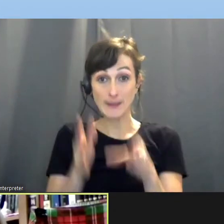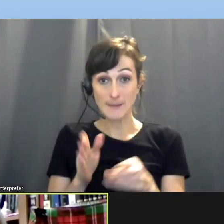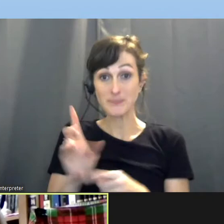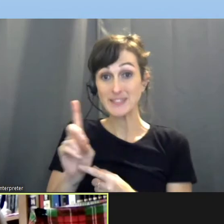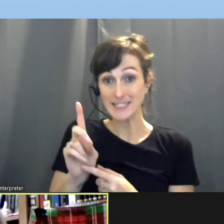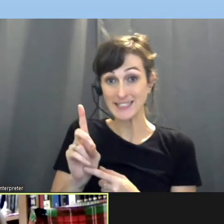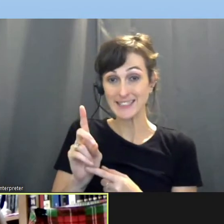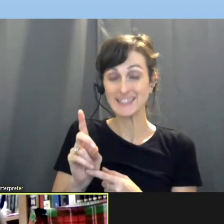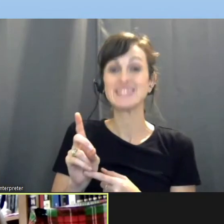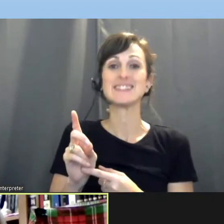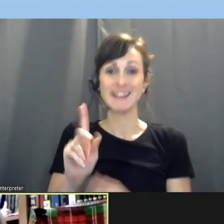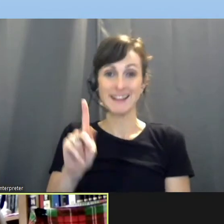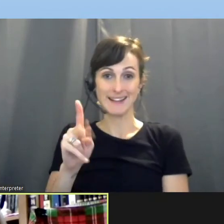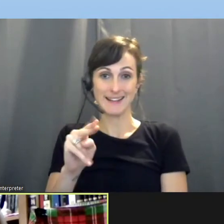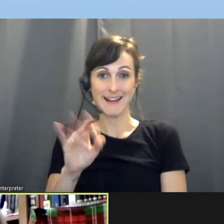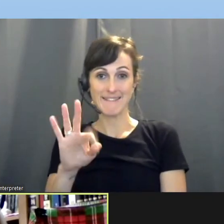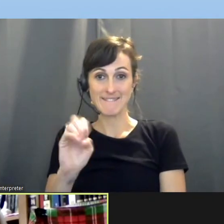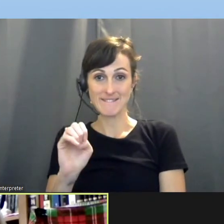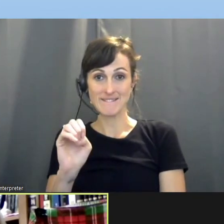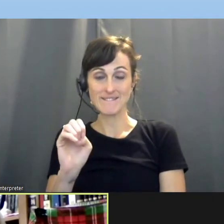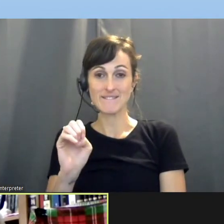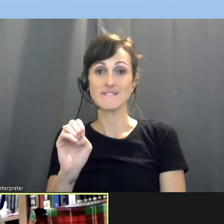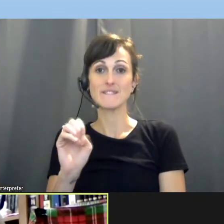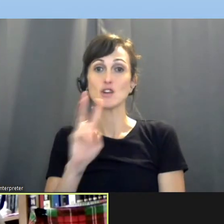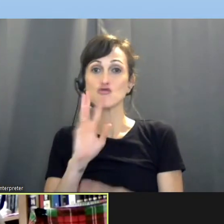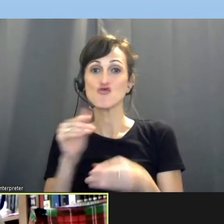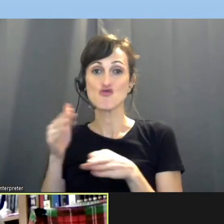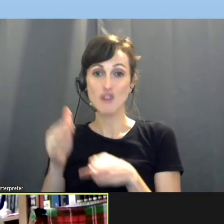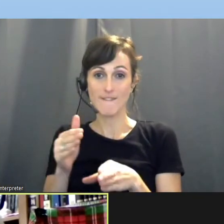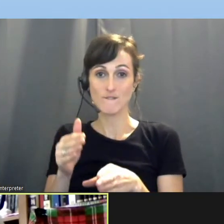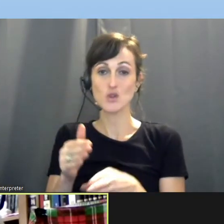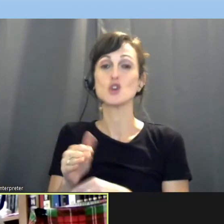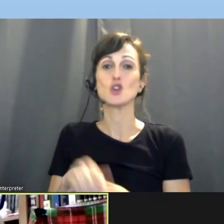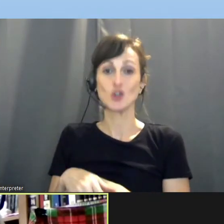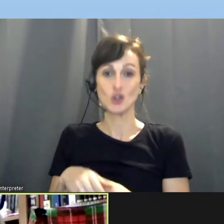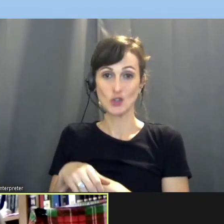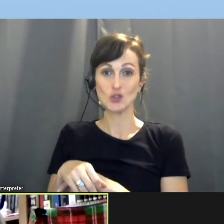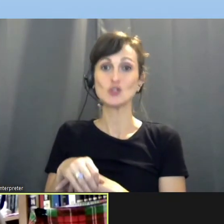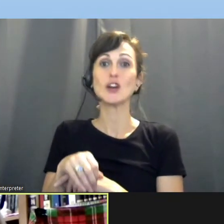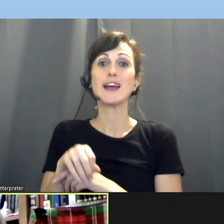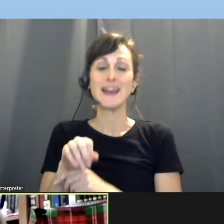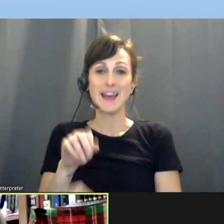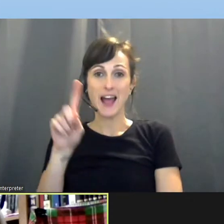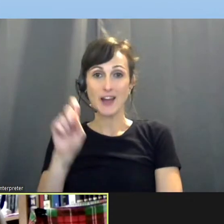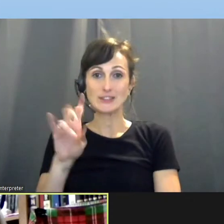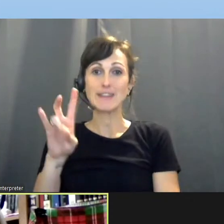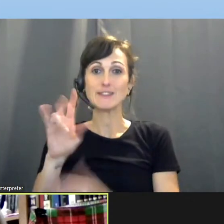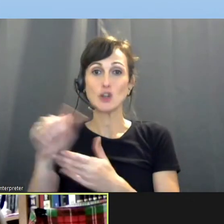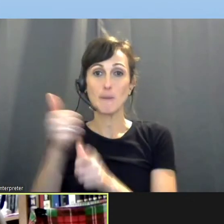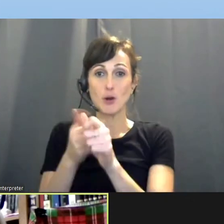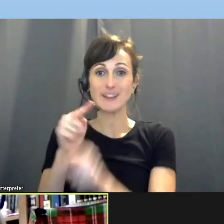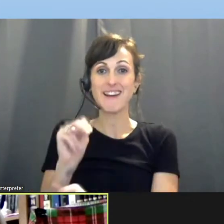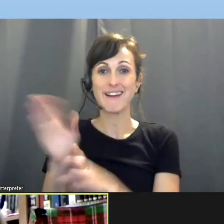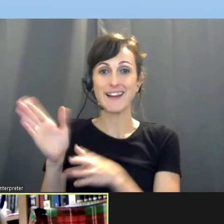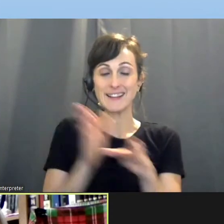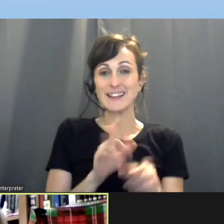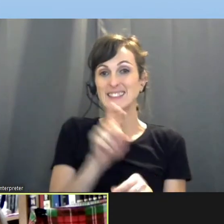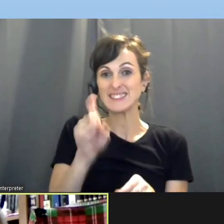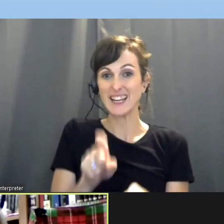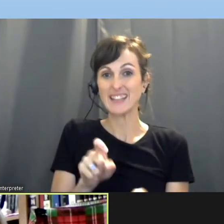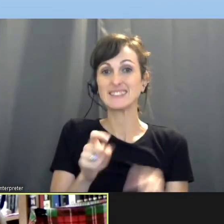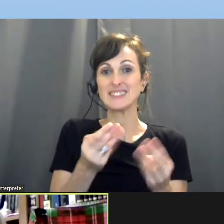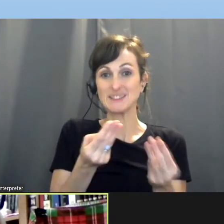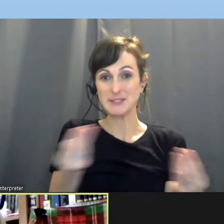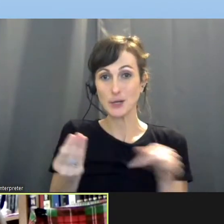per ton, and secondary vendor is Texas Materials at $79 per ton. Primary vendor for